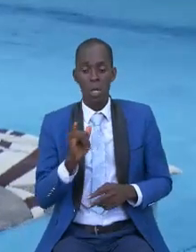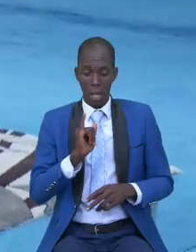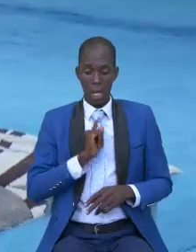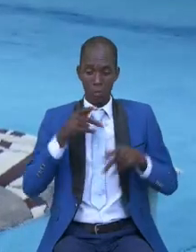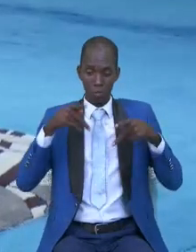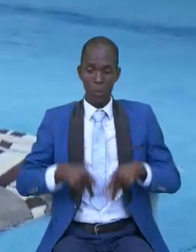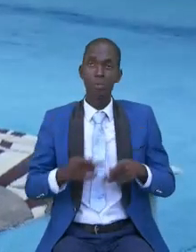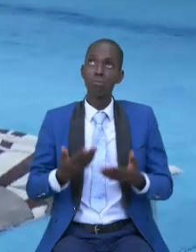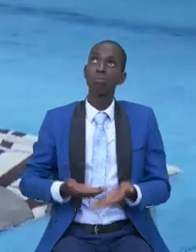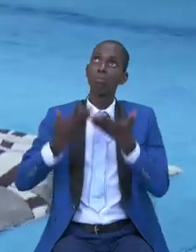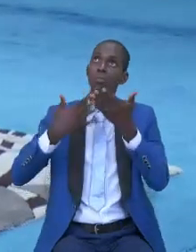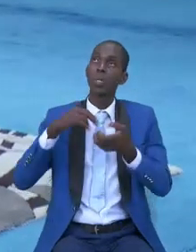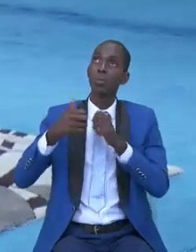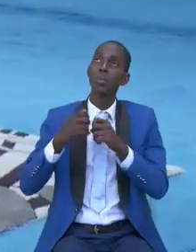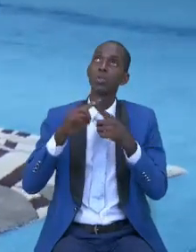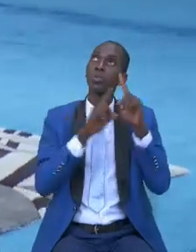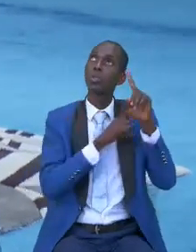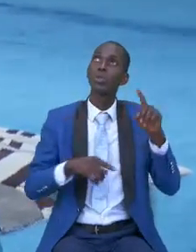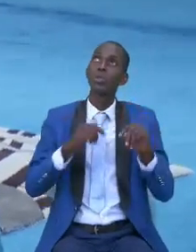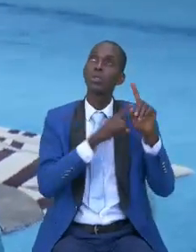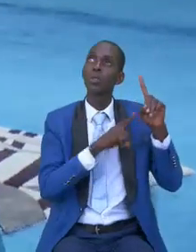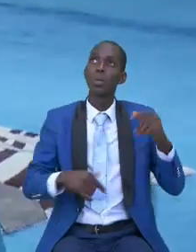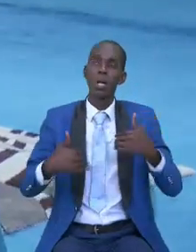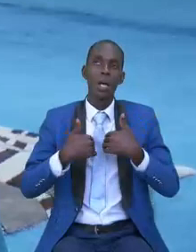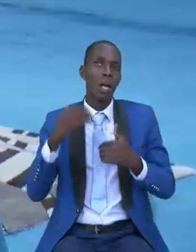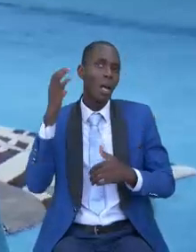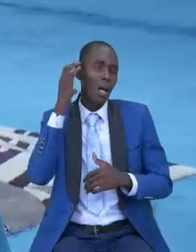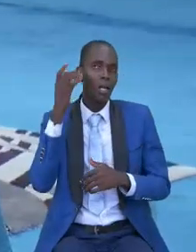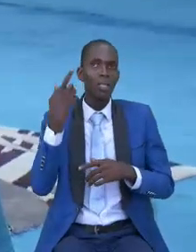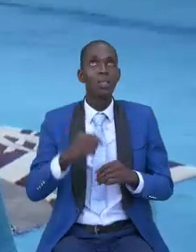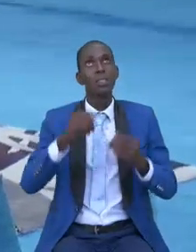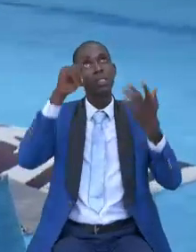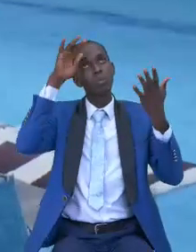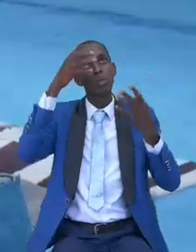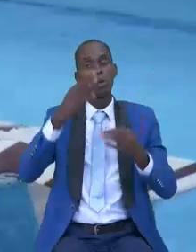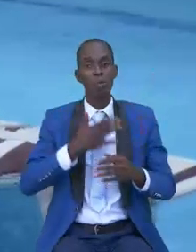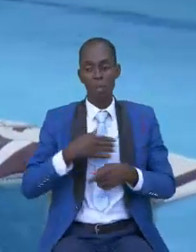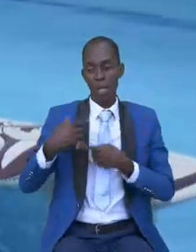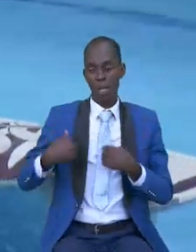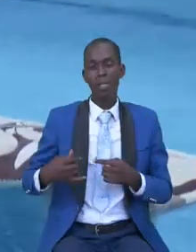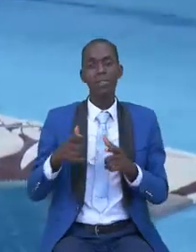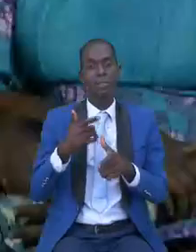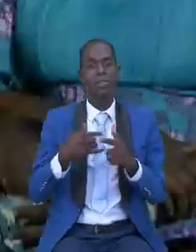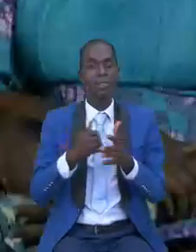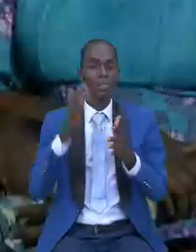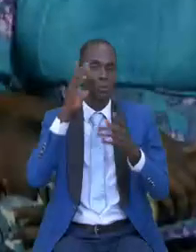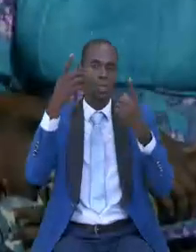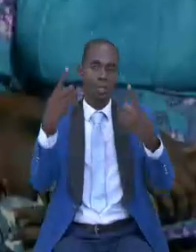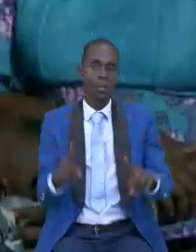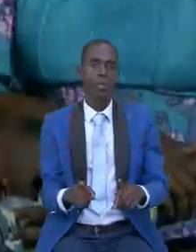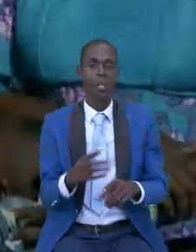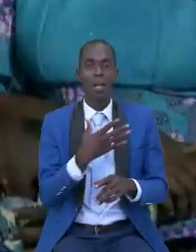Lord's an urge, the expectation of my heart, it will be done. And